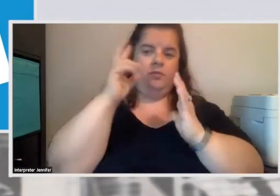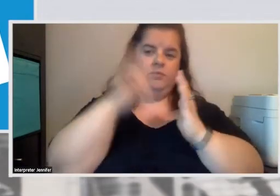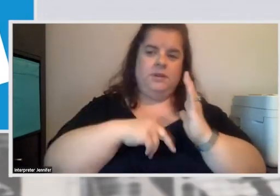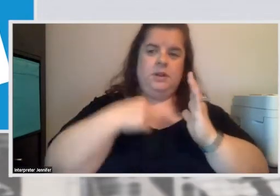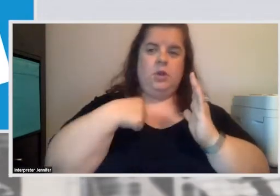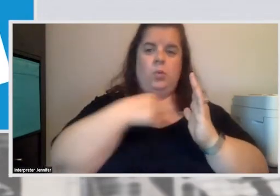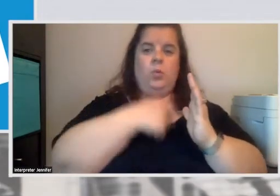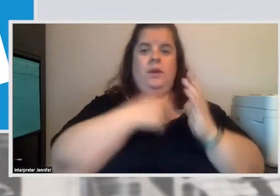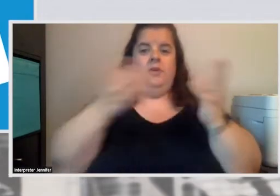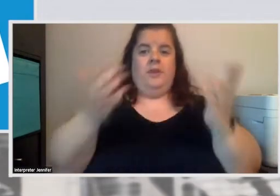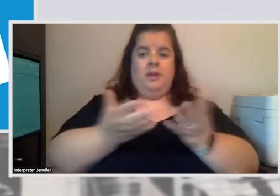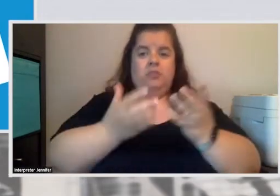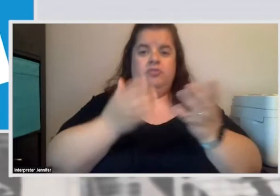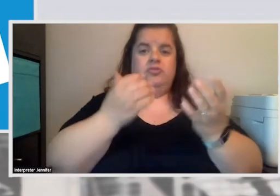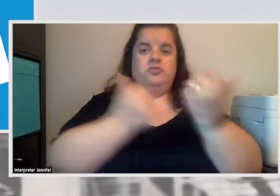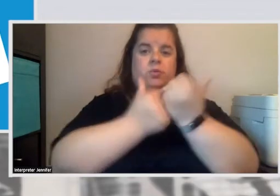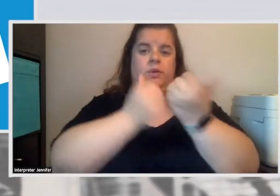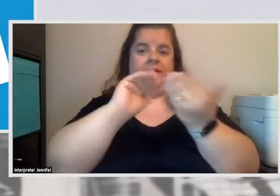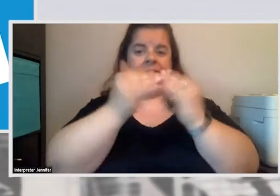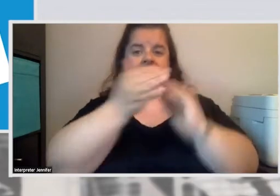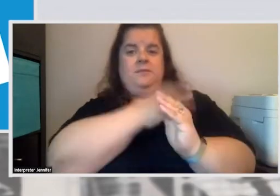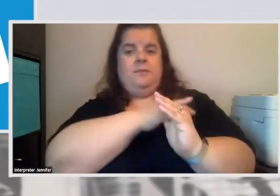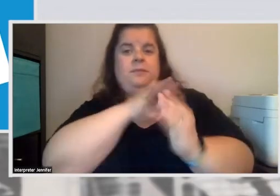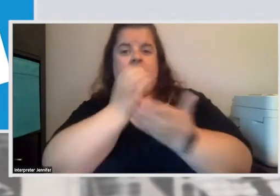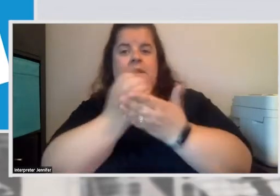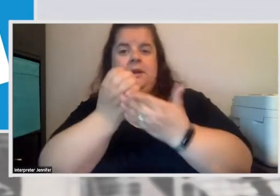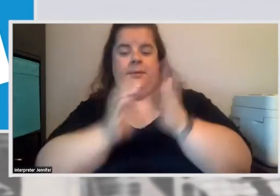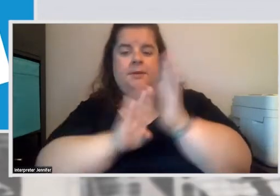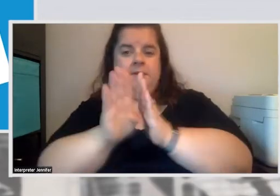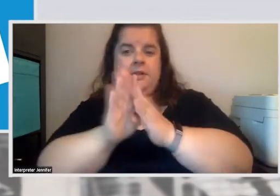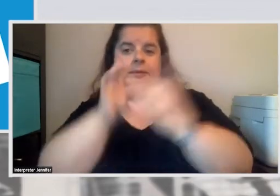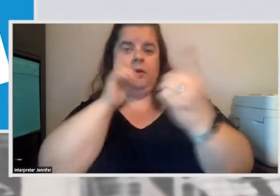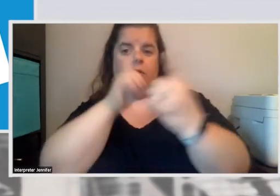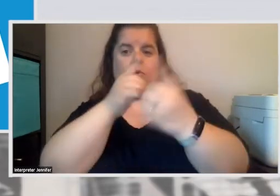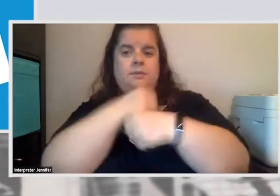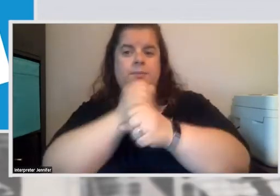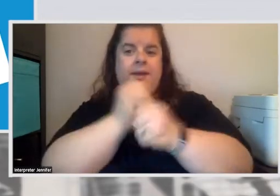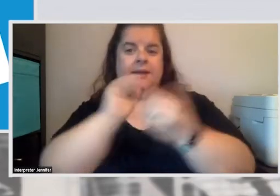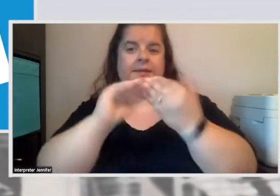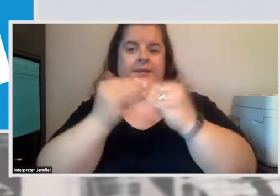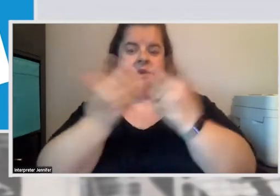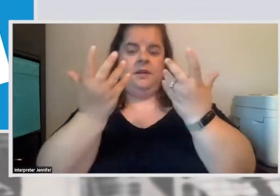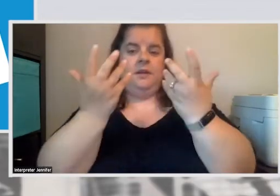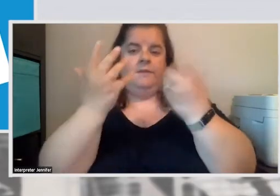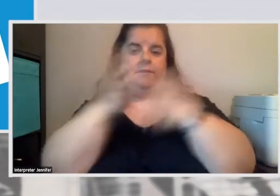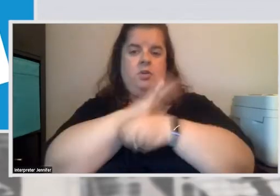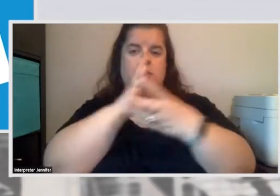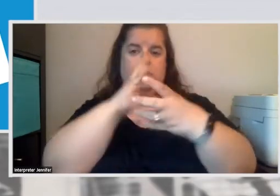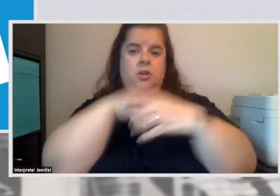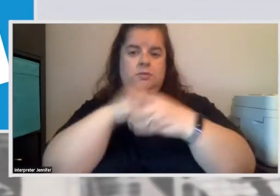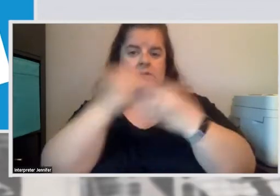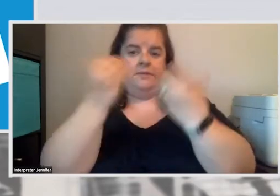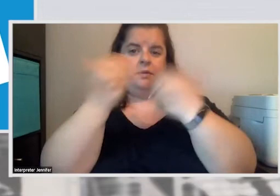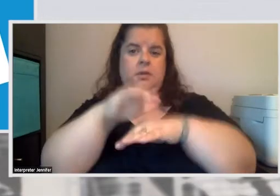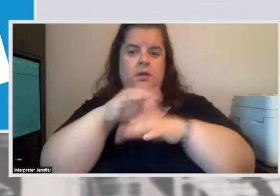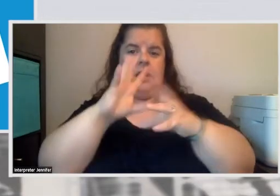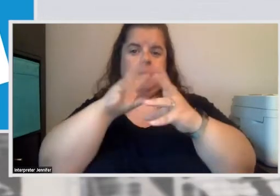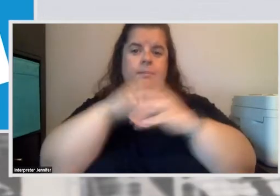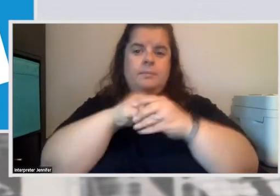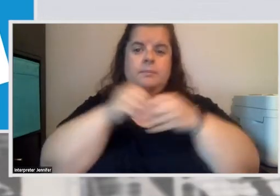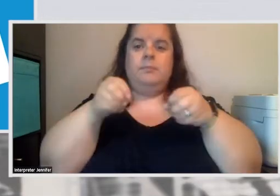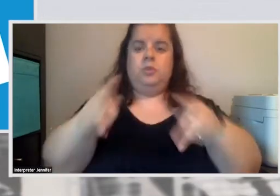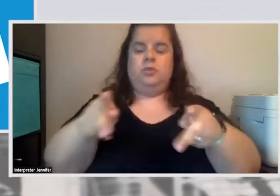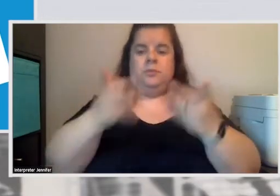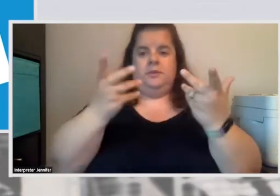to support the city of Pittsburgh's economic development goals, which are designed to create a city of inclusive opportunity for residents, stakeholders, and